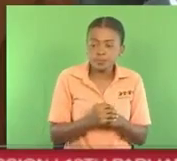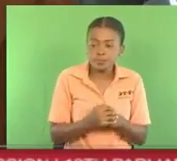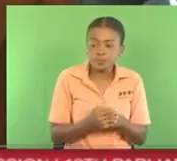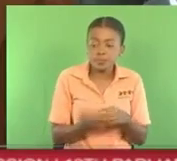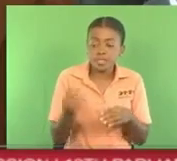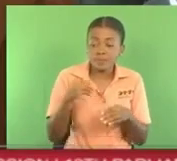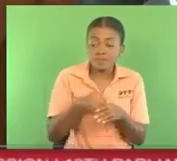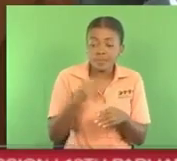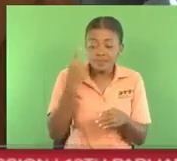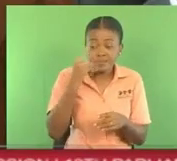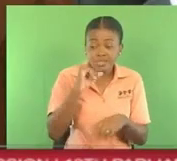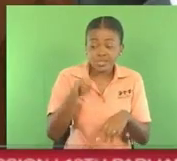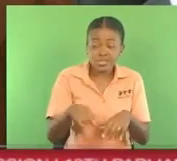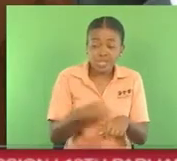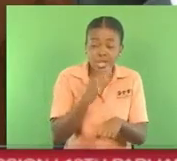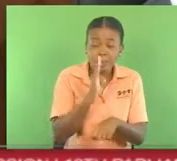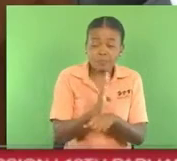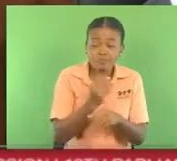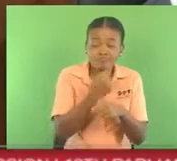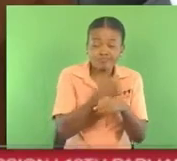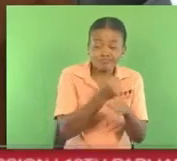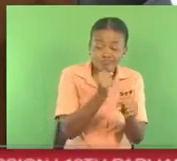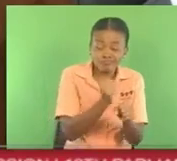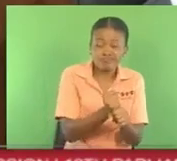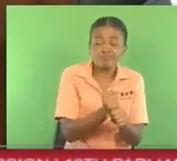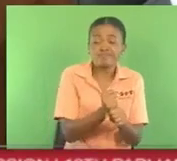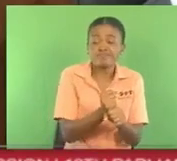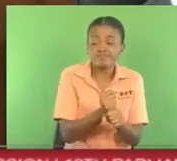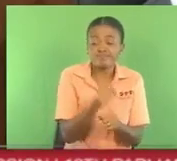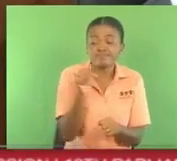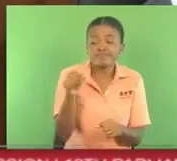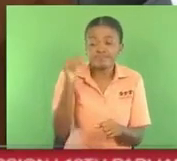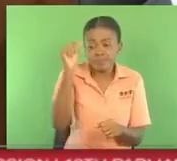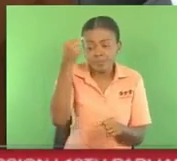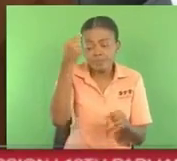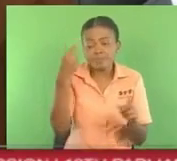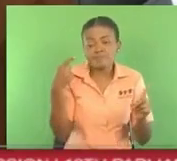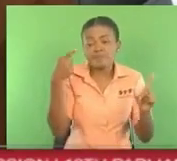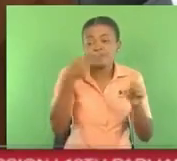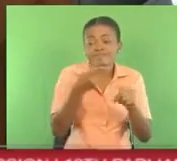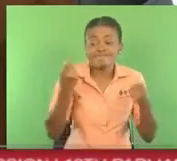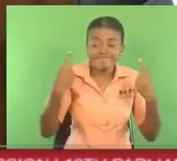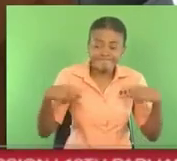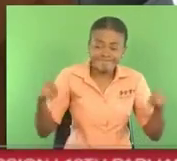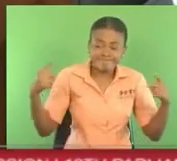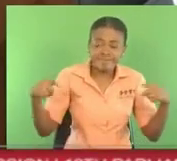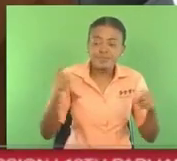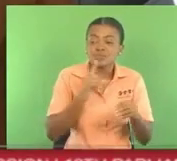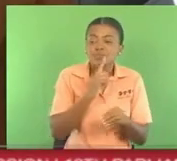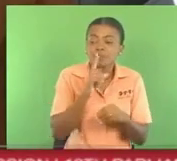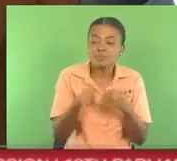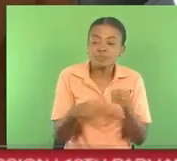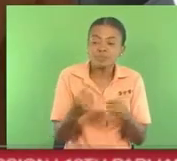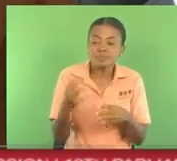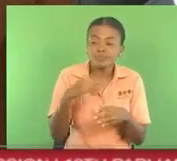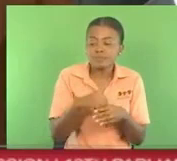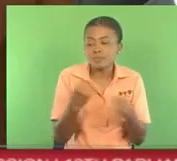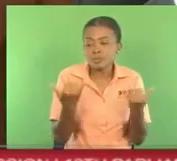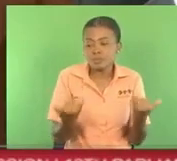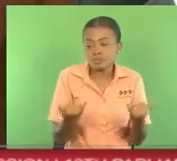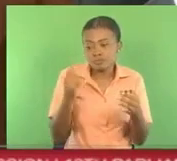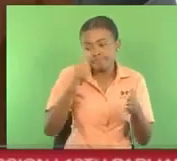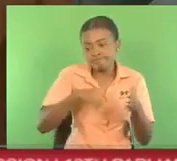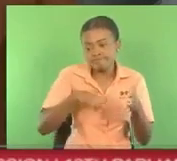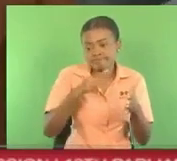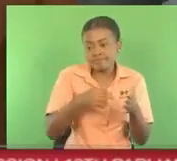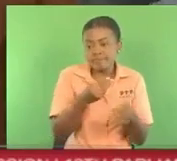creation that had been achieved by this government. I got a chance to speak about investments. I would just repeat a few figures because I want